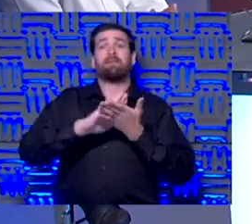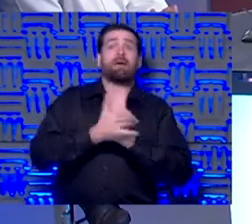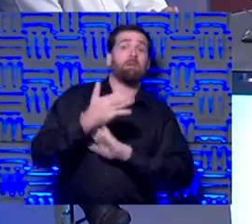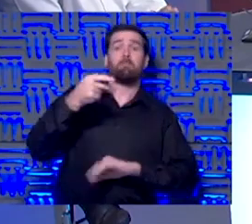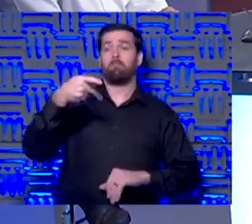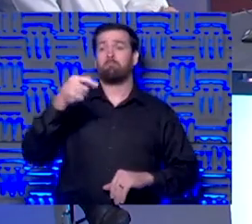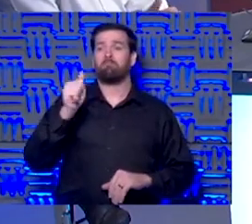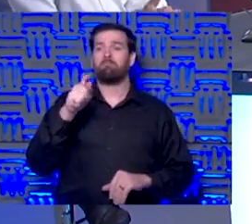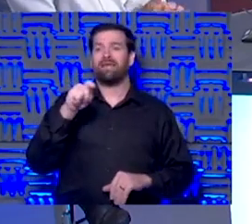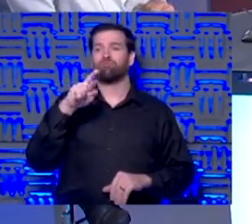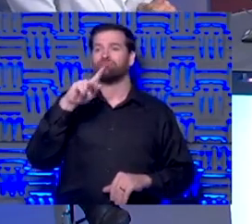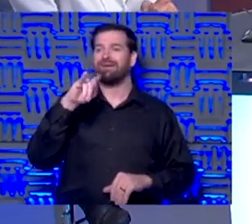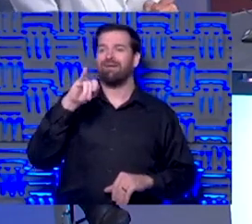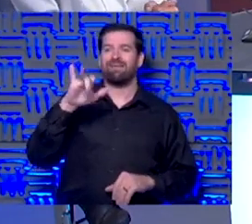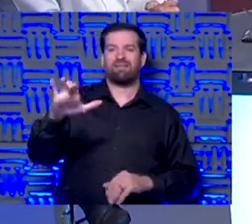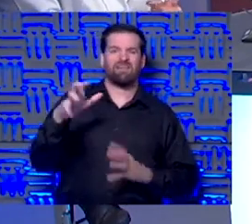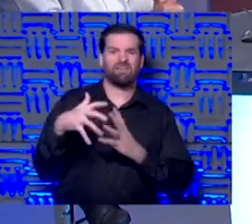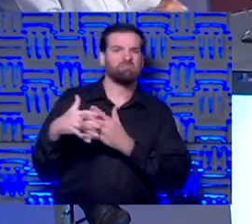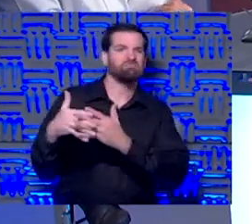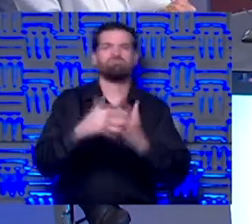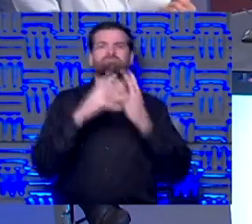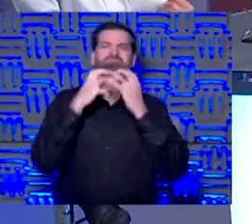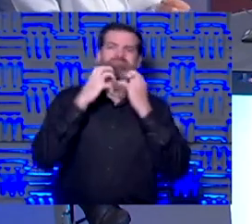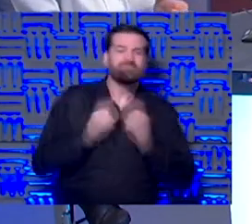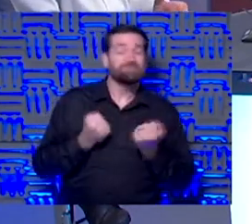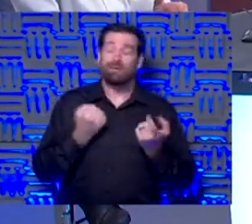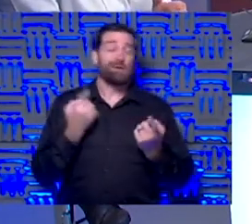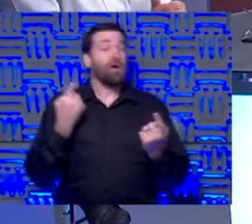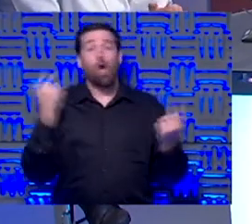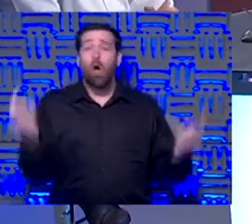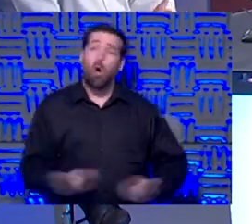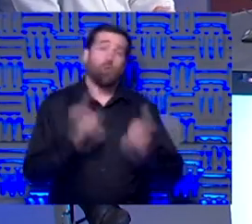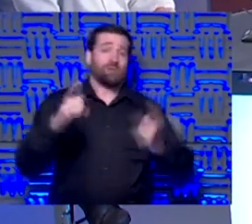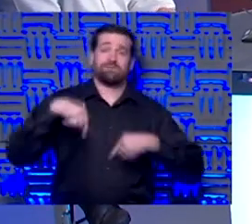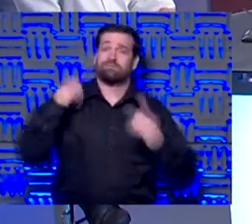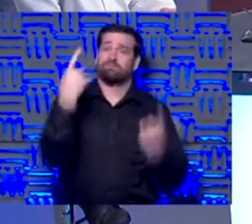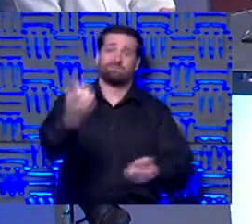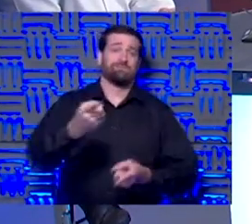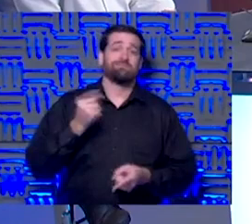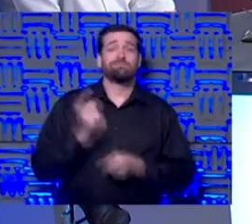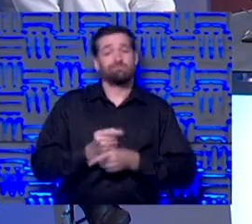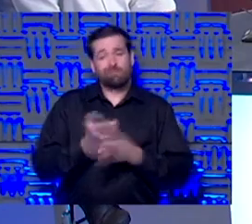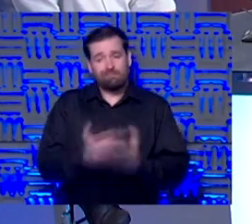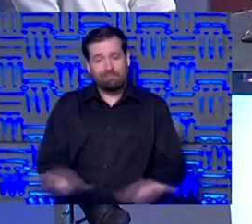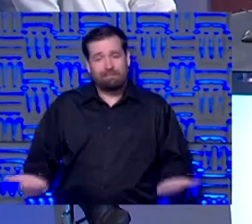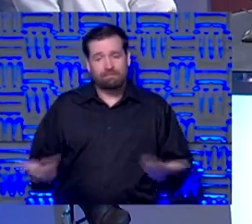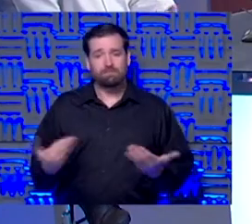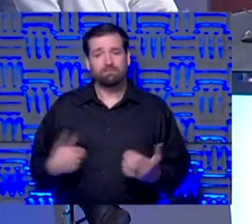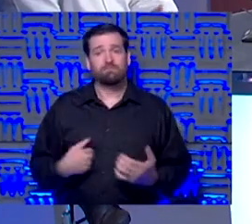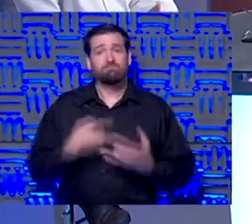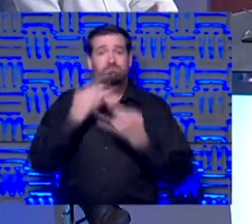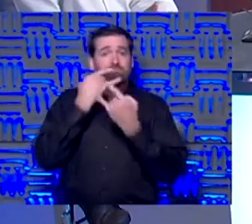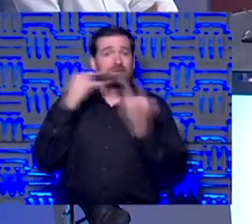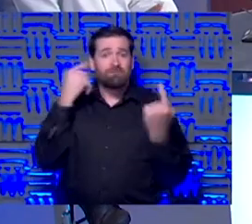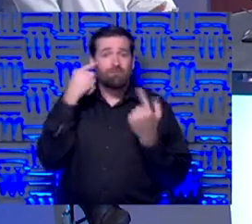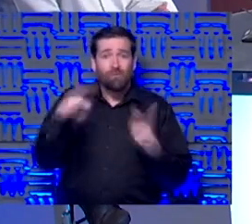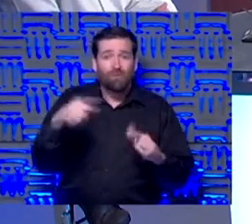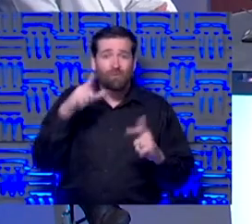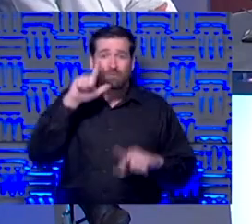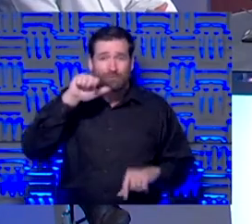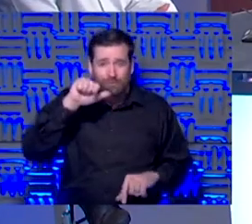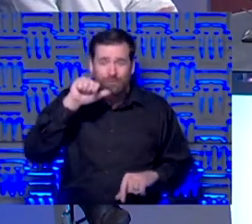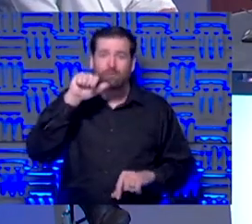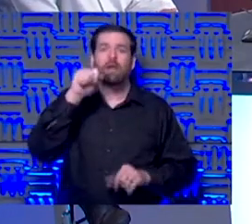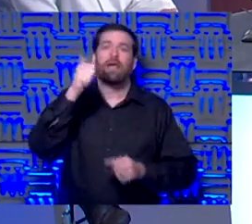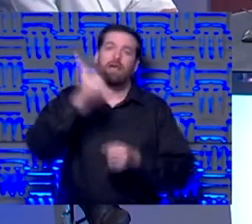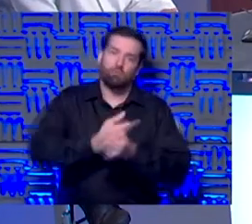say, well, I think it's always been patriotic. I think it's actually always been the right thing to do, because mask wearing is for everyone next to